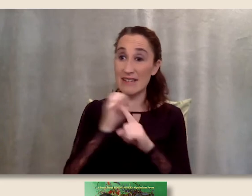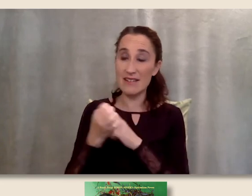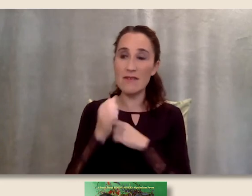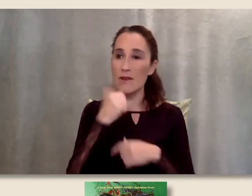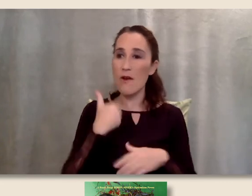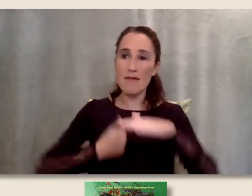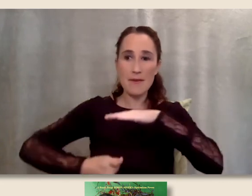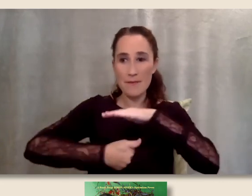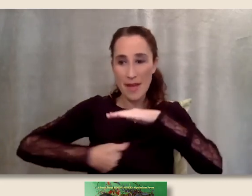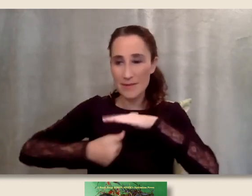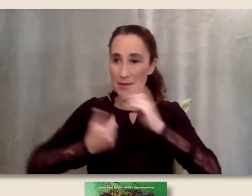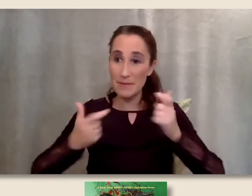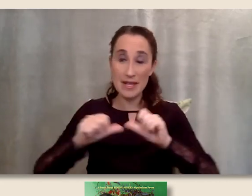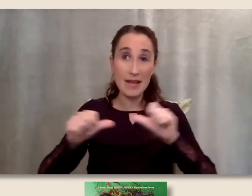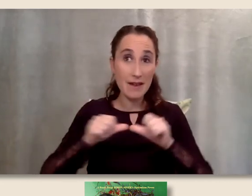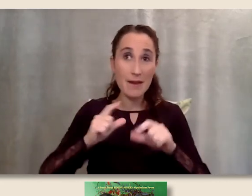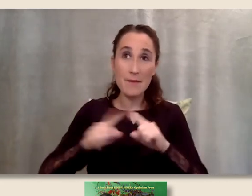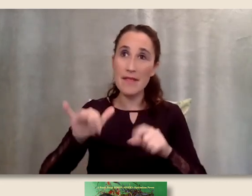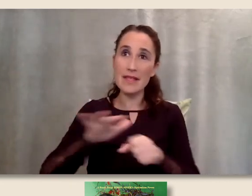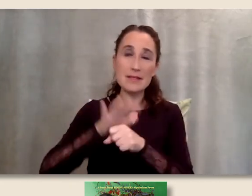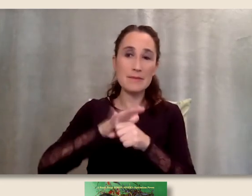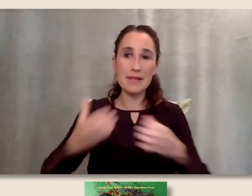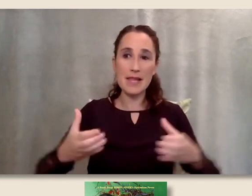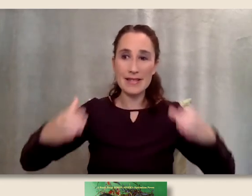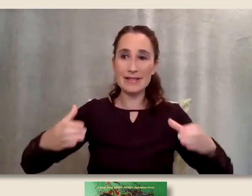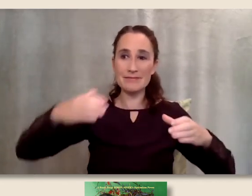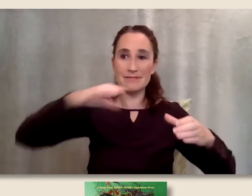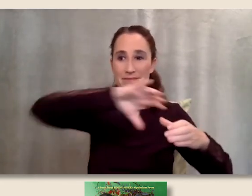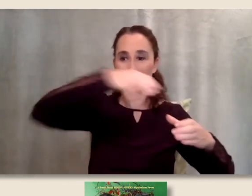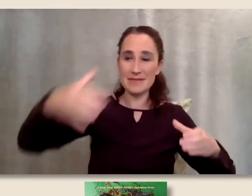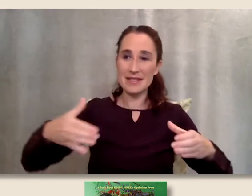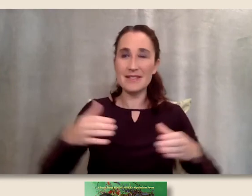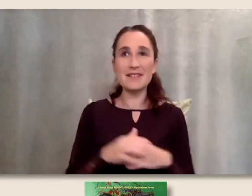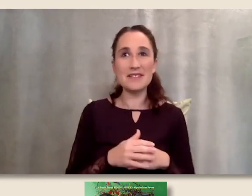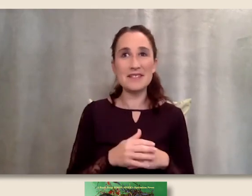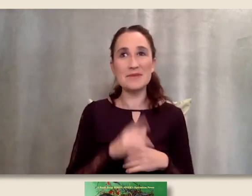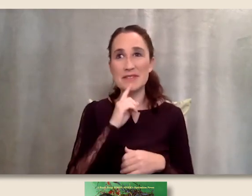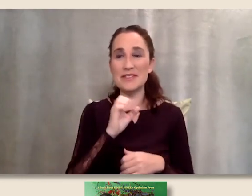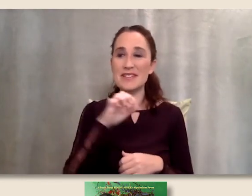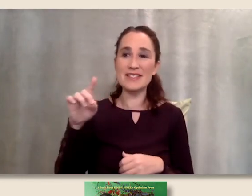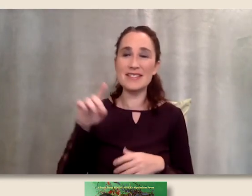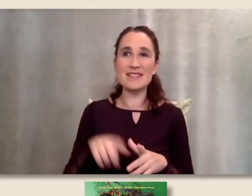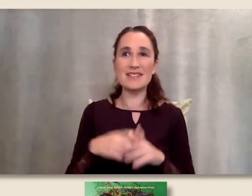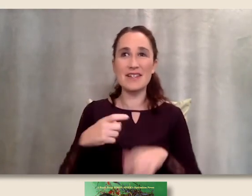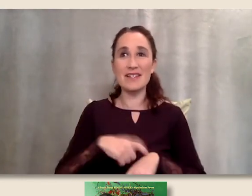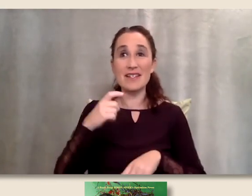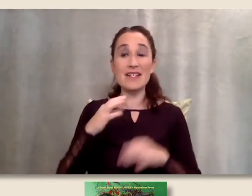basements, we don't have large areas, but this is plenty to be able to start and to make sure that my seeds actually start in time.